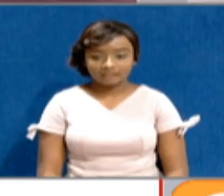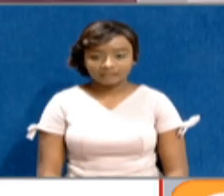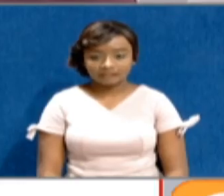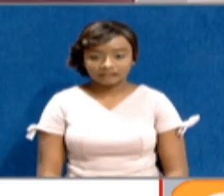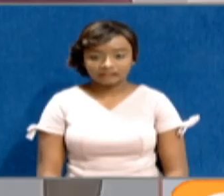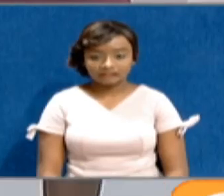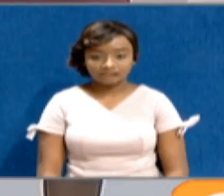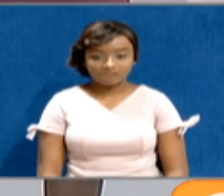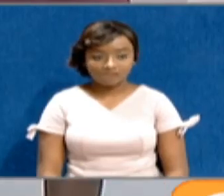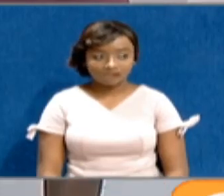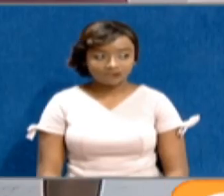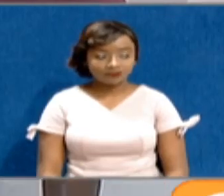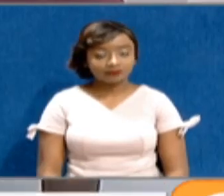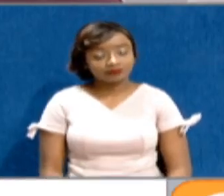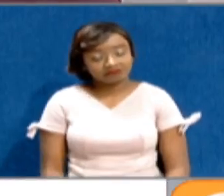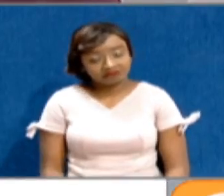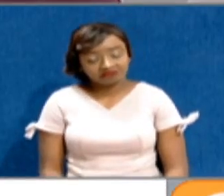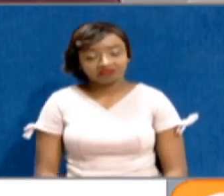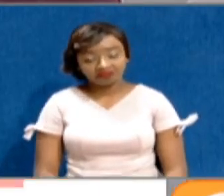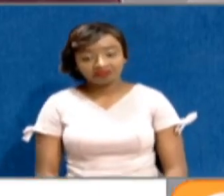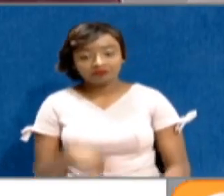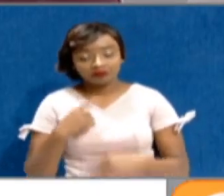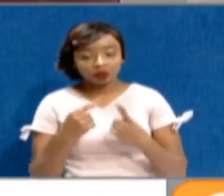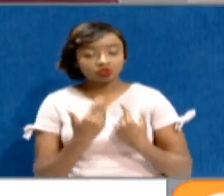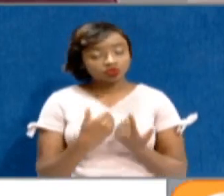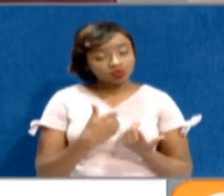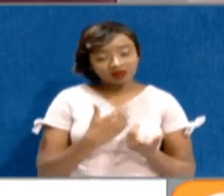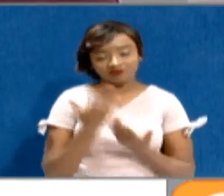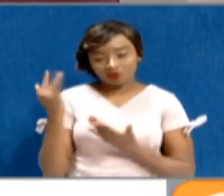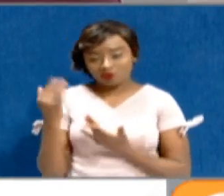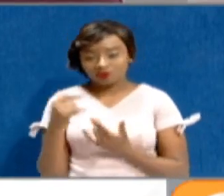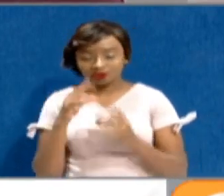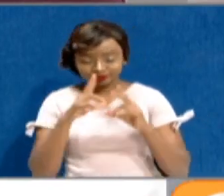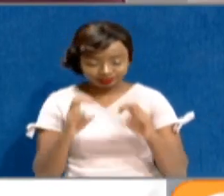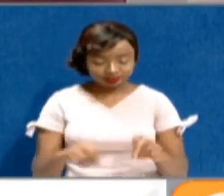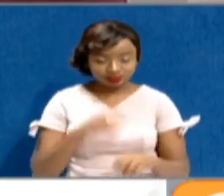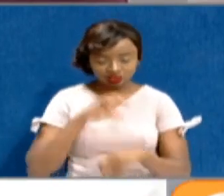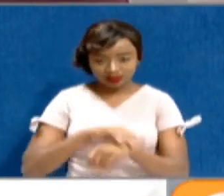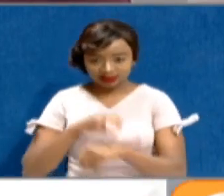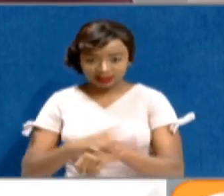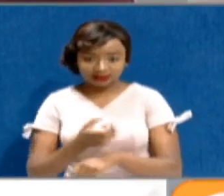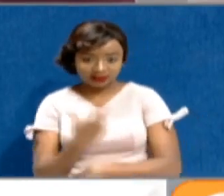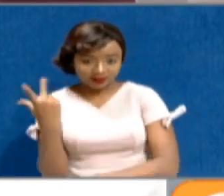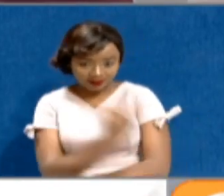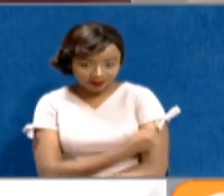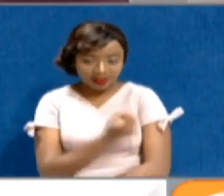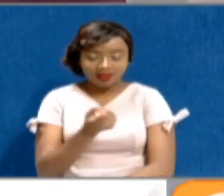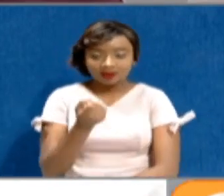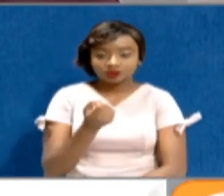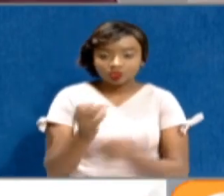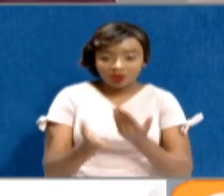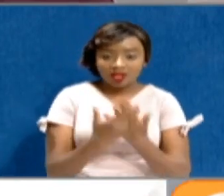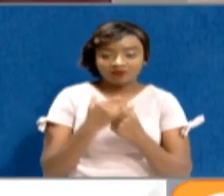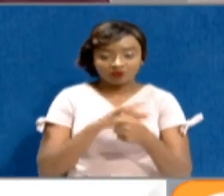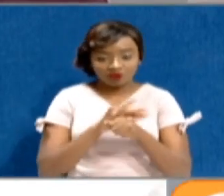Now, there continues to be hope for the search of a vaccine, especially with what we're hearing from the United States.